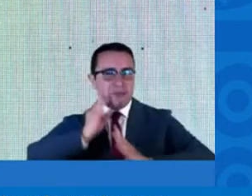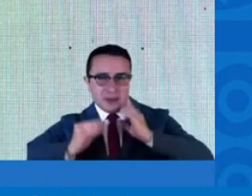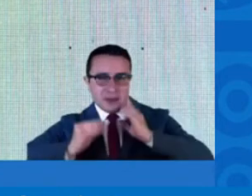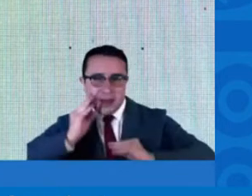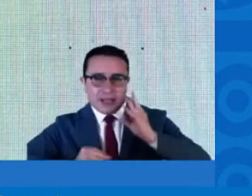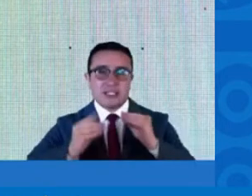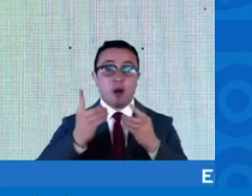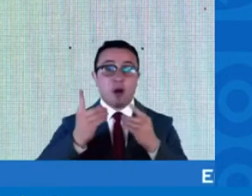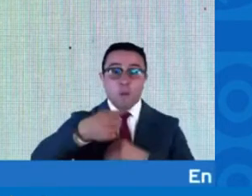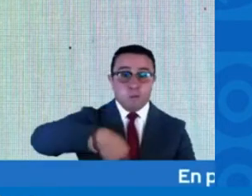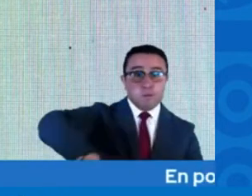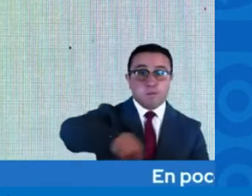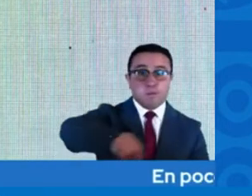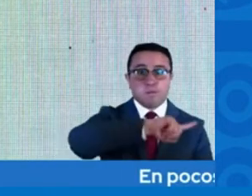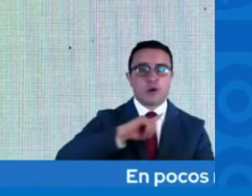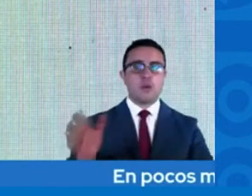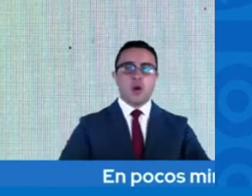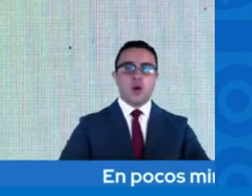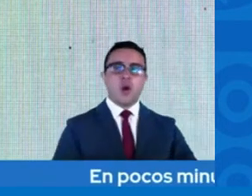projects